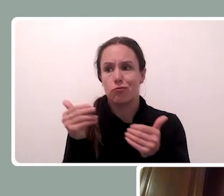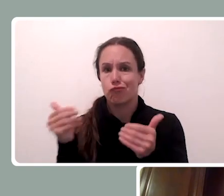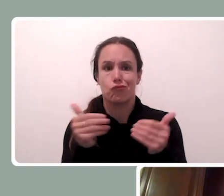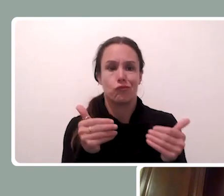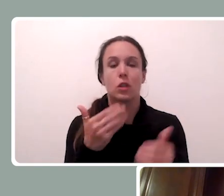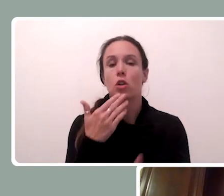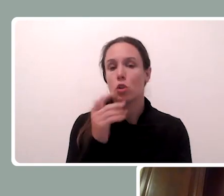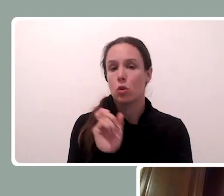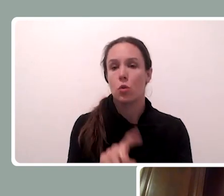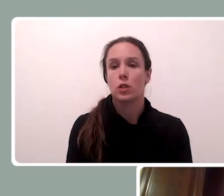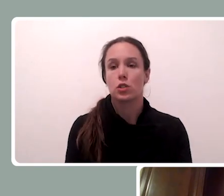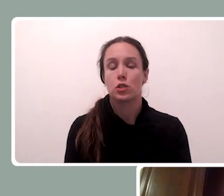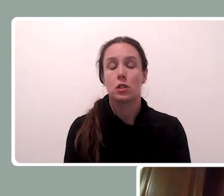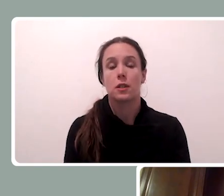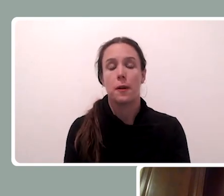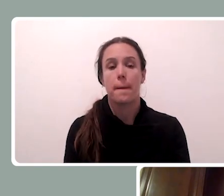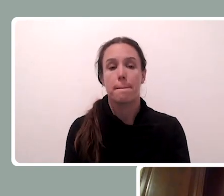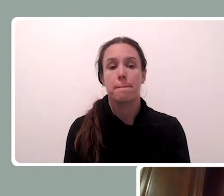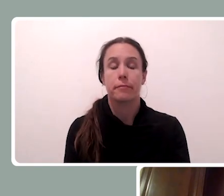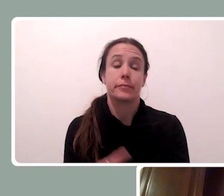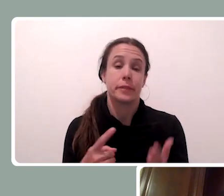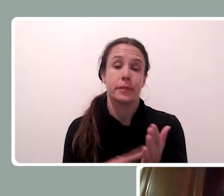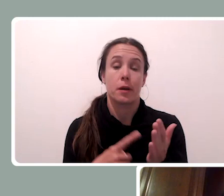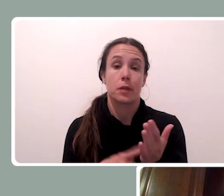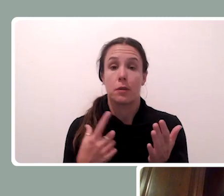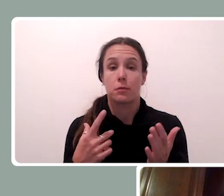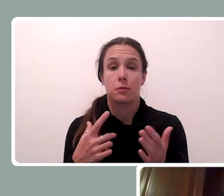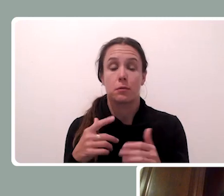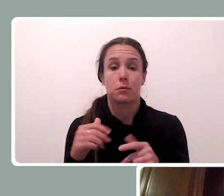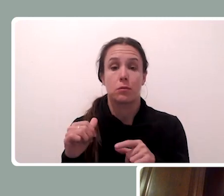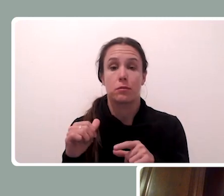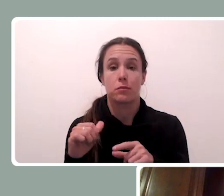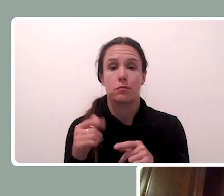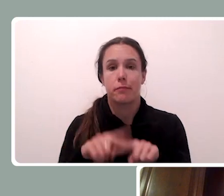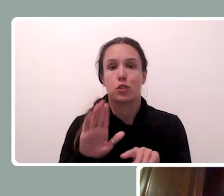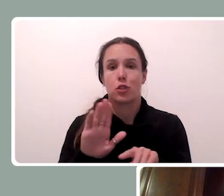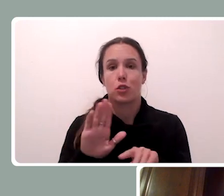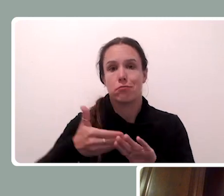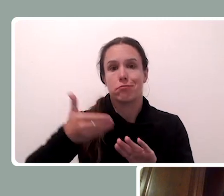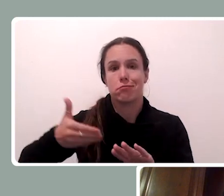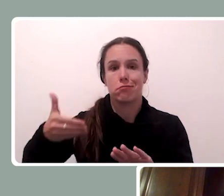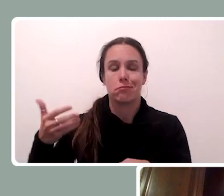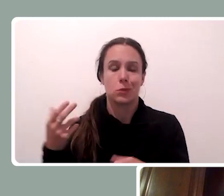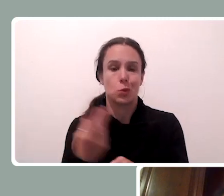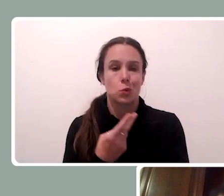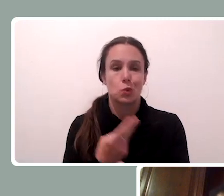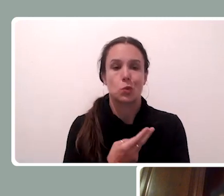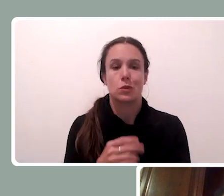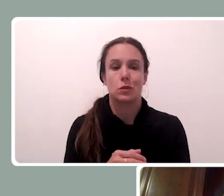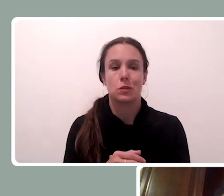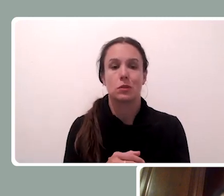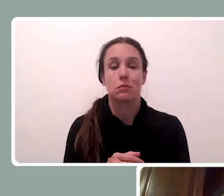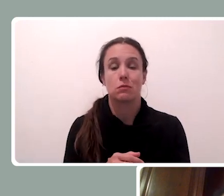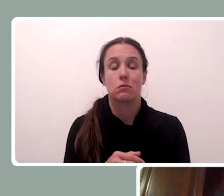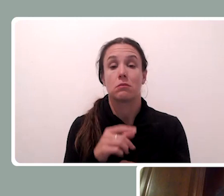really good question. Some of it I would tell you is practice patterns of what the person has used forever. Oncotype has been around for a